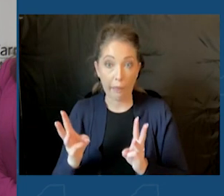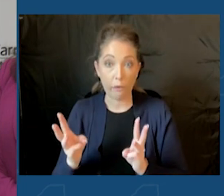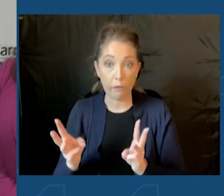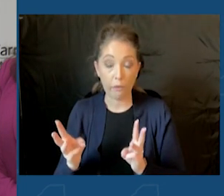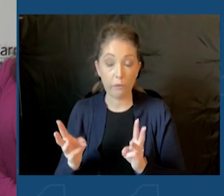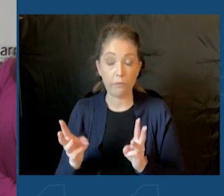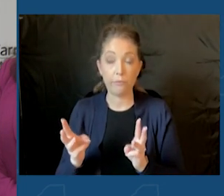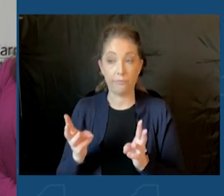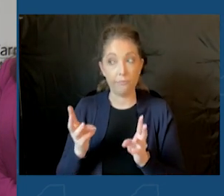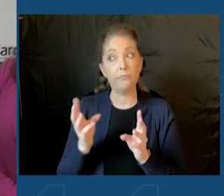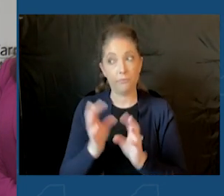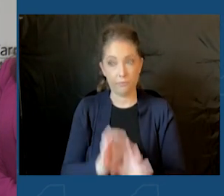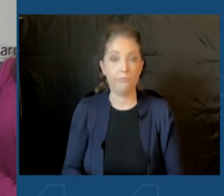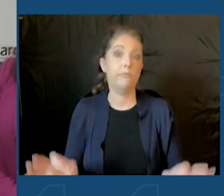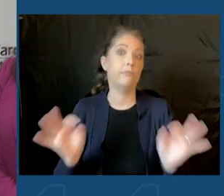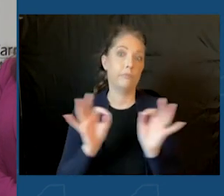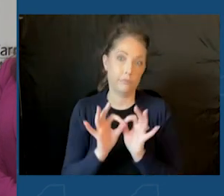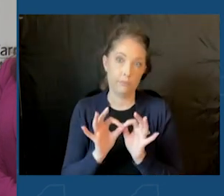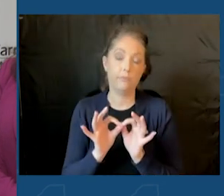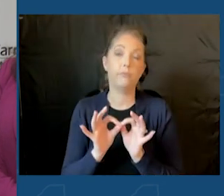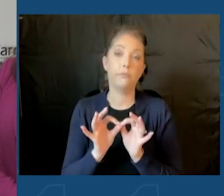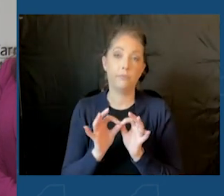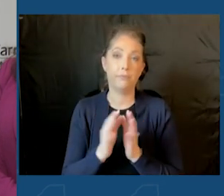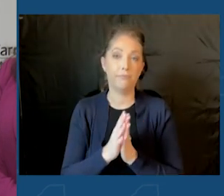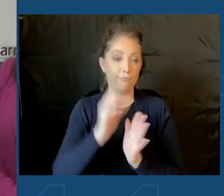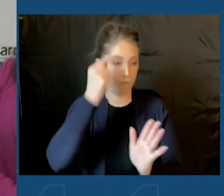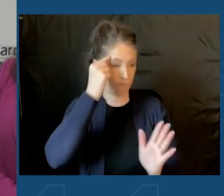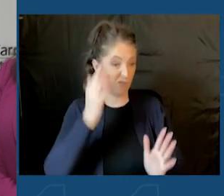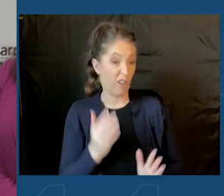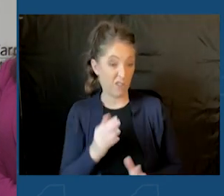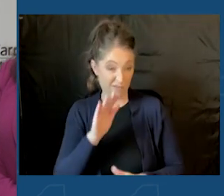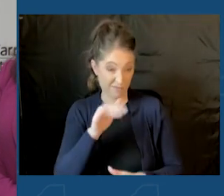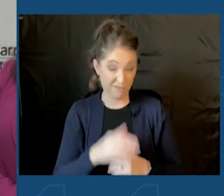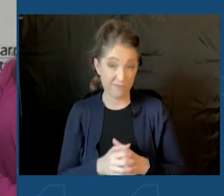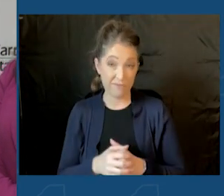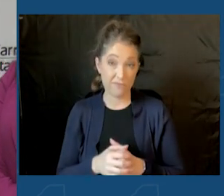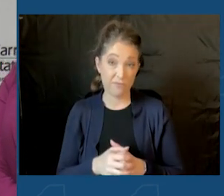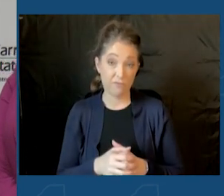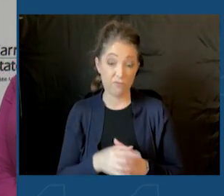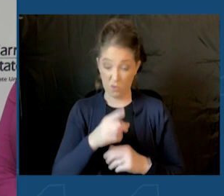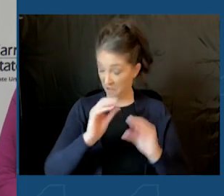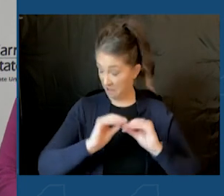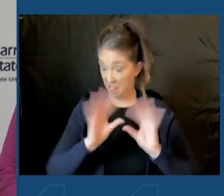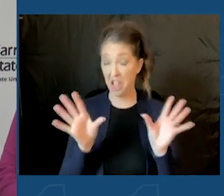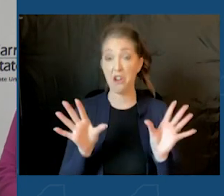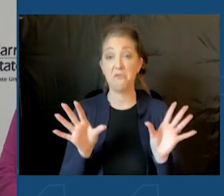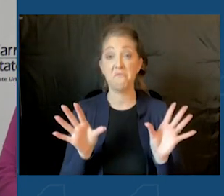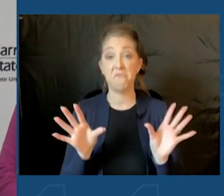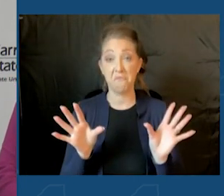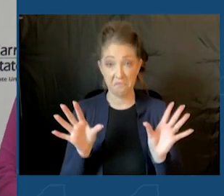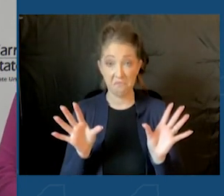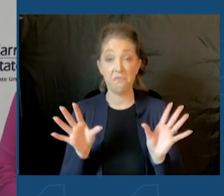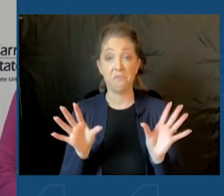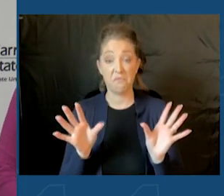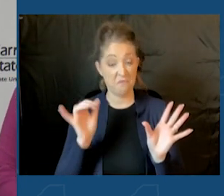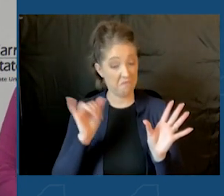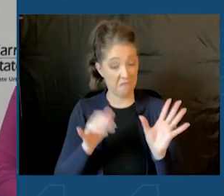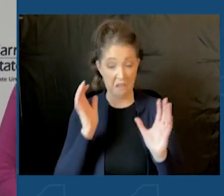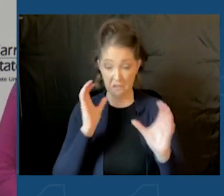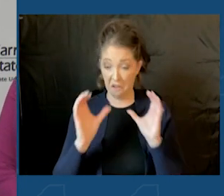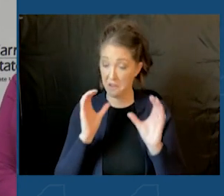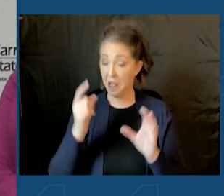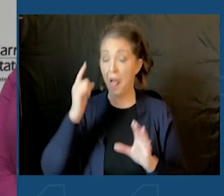important. And Governor, I think the governor was very clear in that conversation. I think